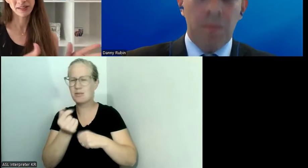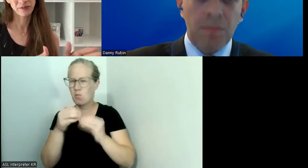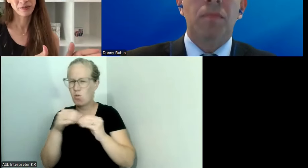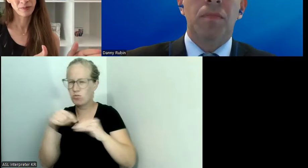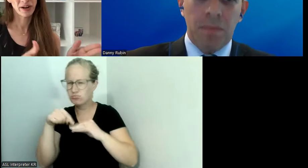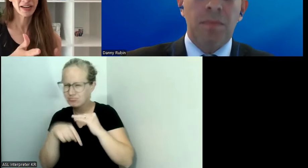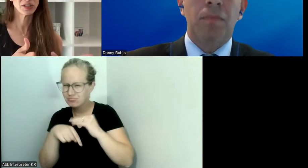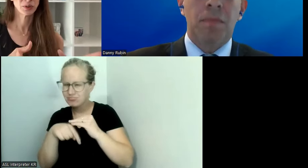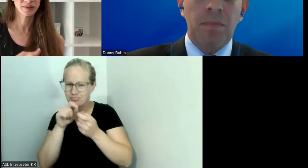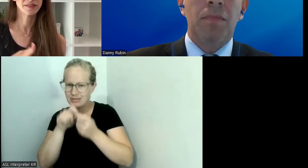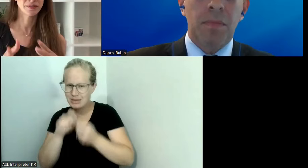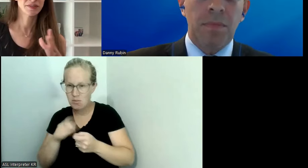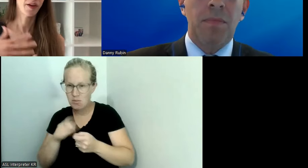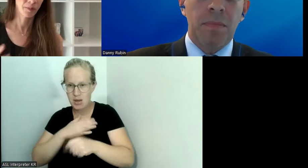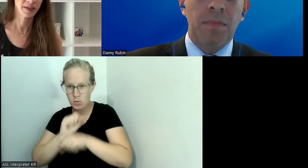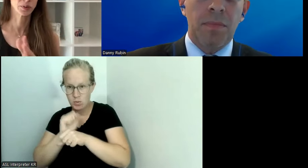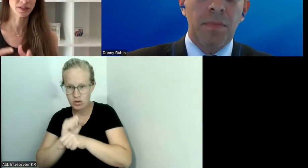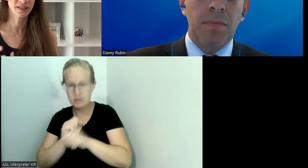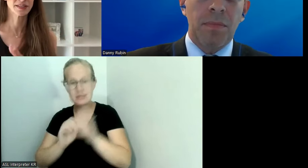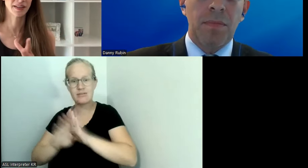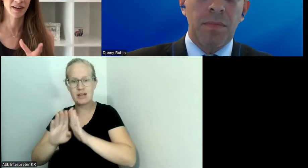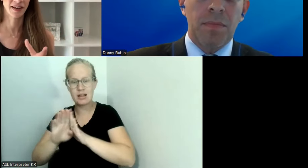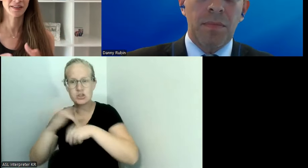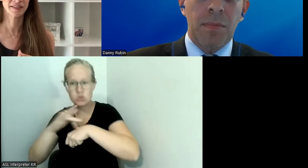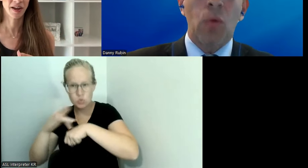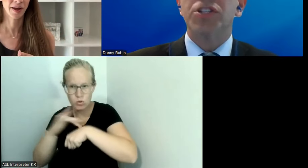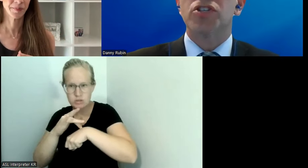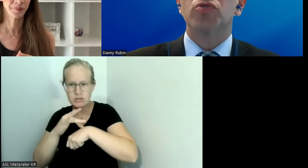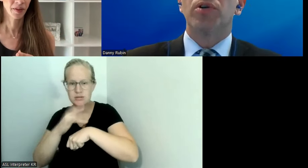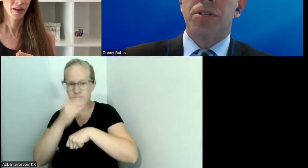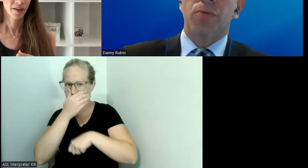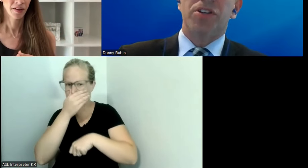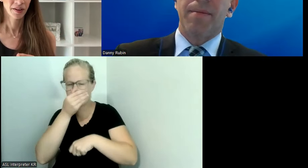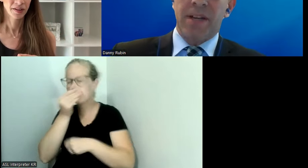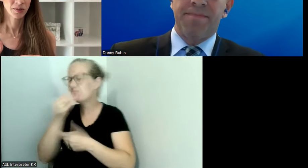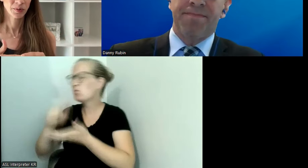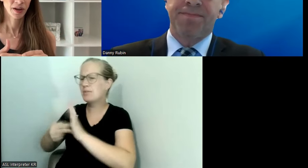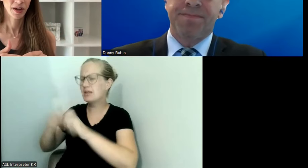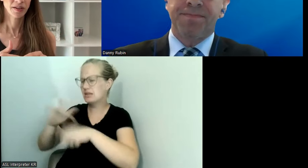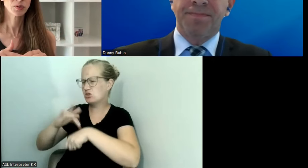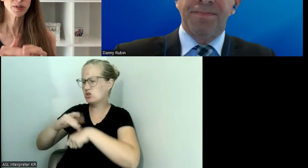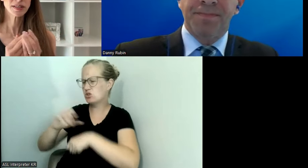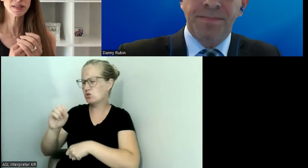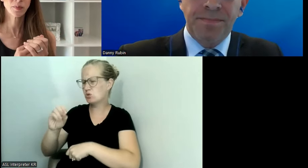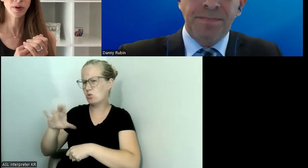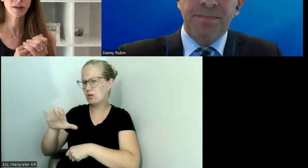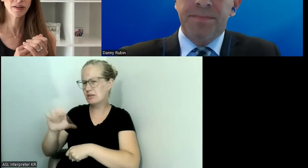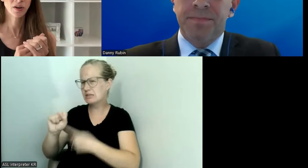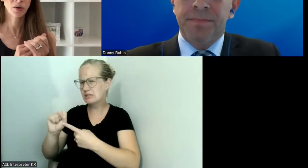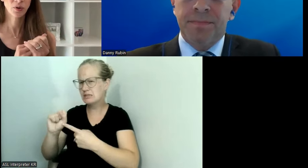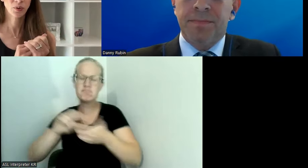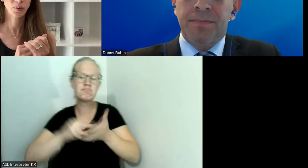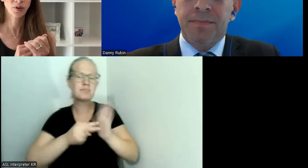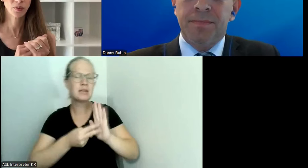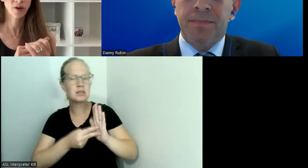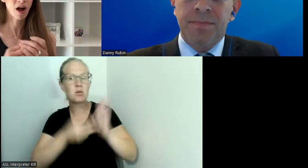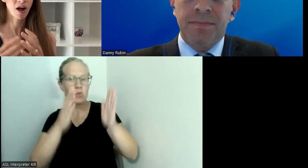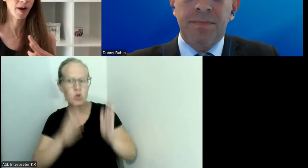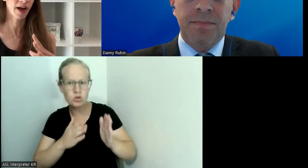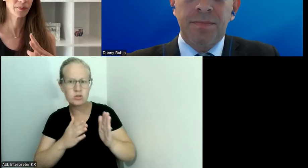the weeds of what I do is developing sources. And, and, um, What's a source? What does that mean? A source is someone who